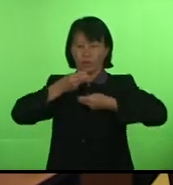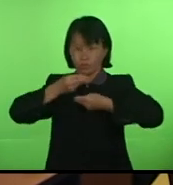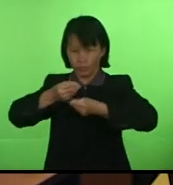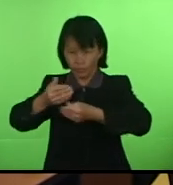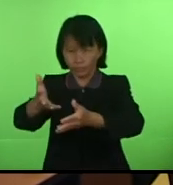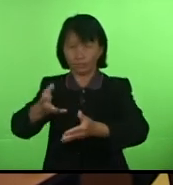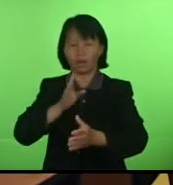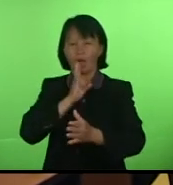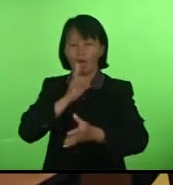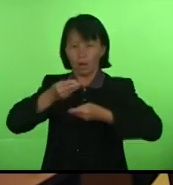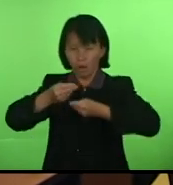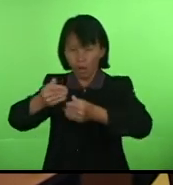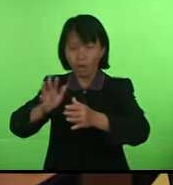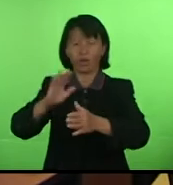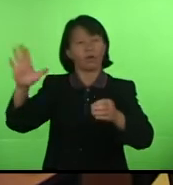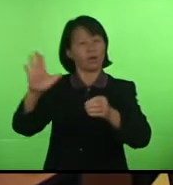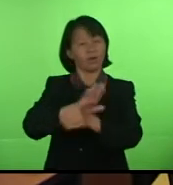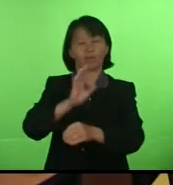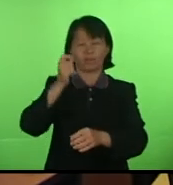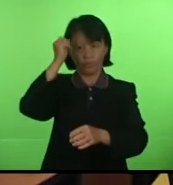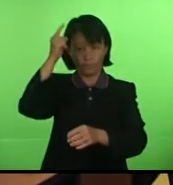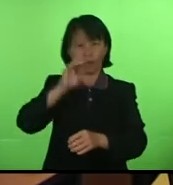completely understood by everybody.